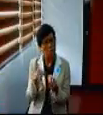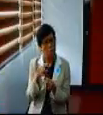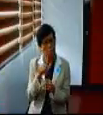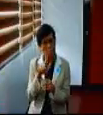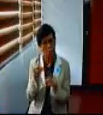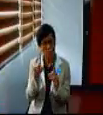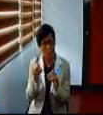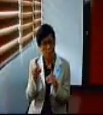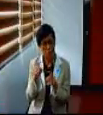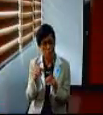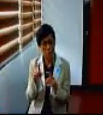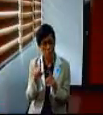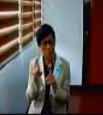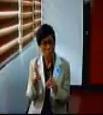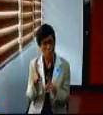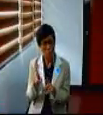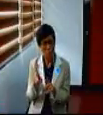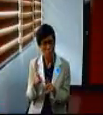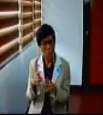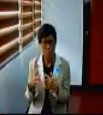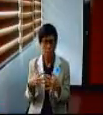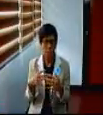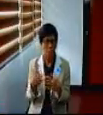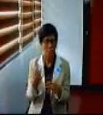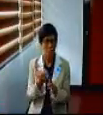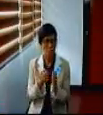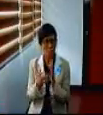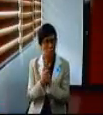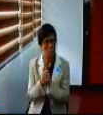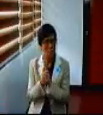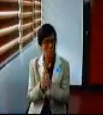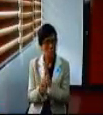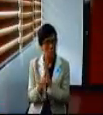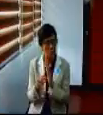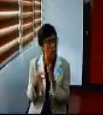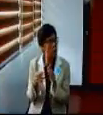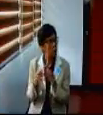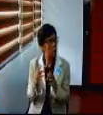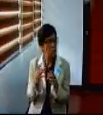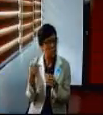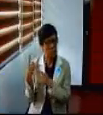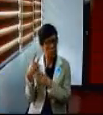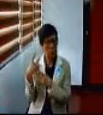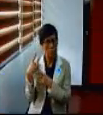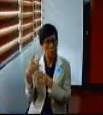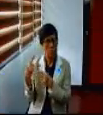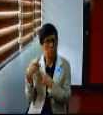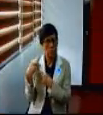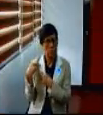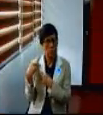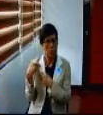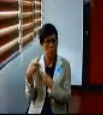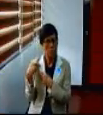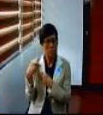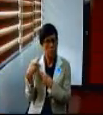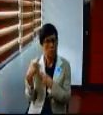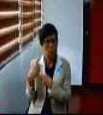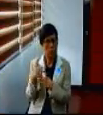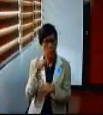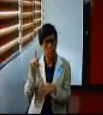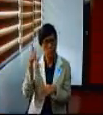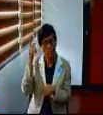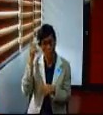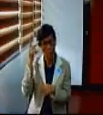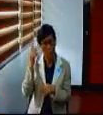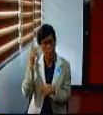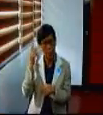the company, whether any company believes that it is its duty or its responsibility or it's part of its business